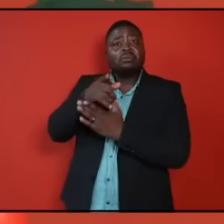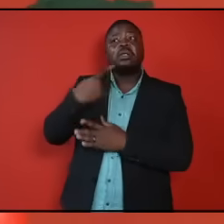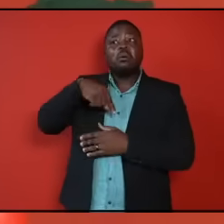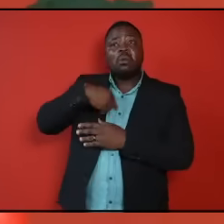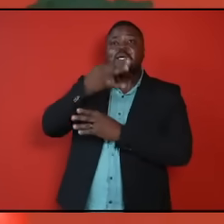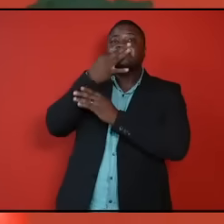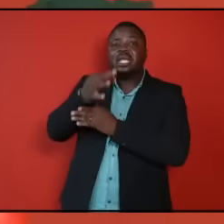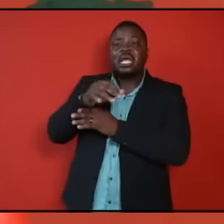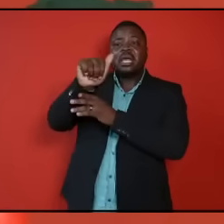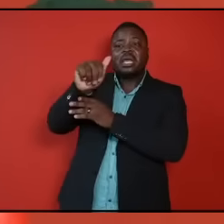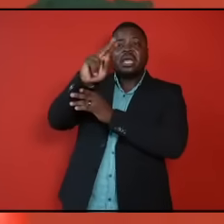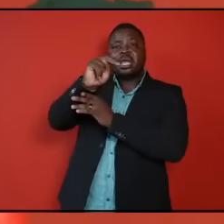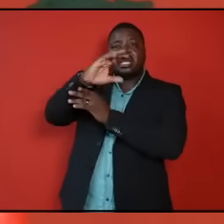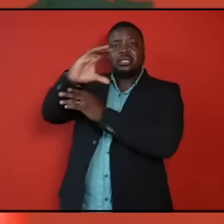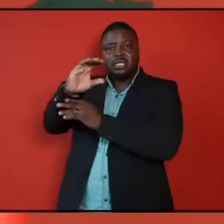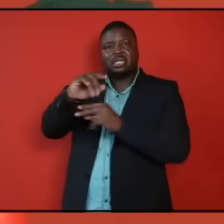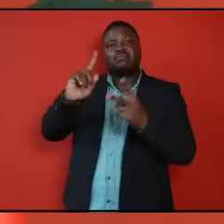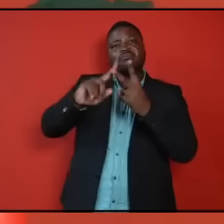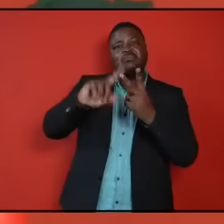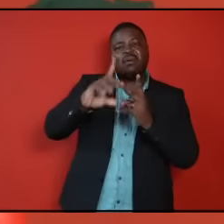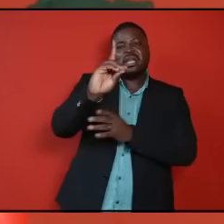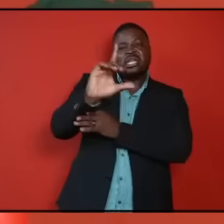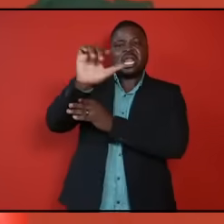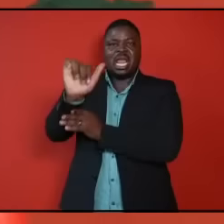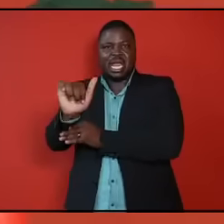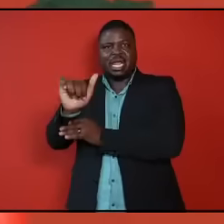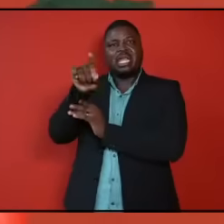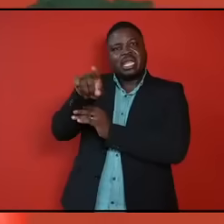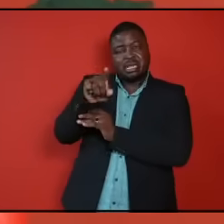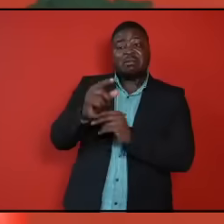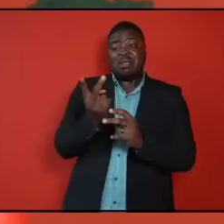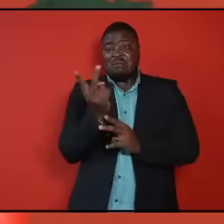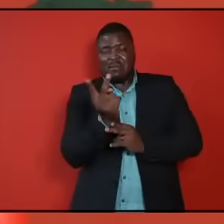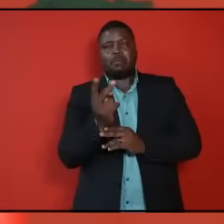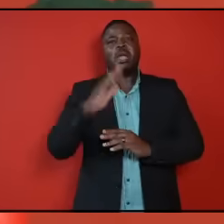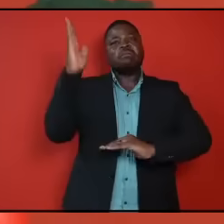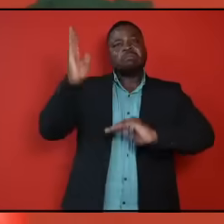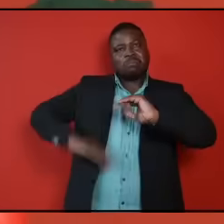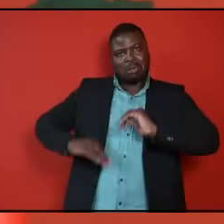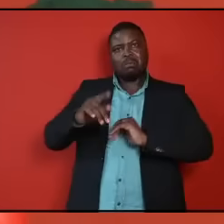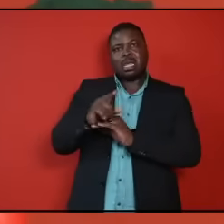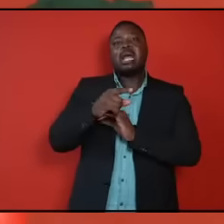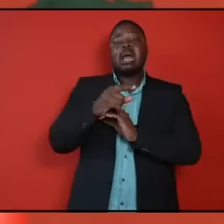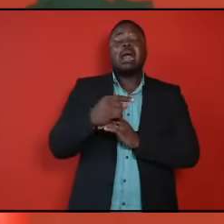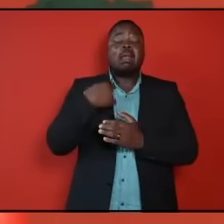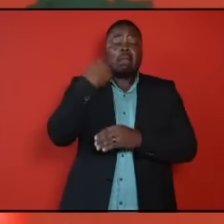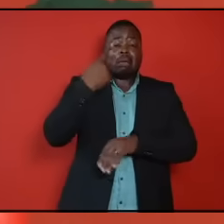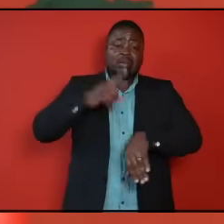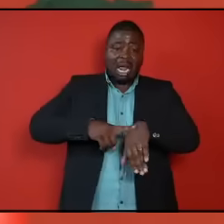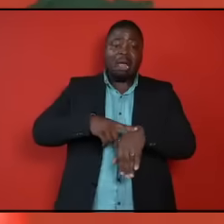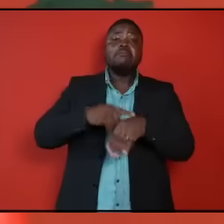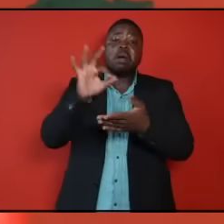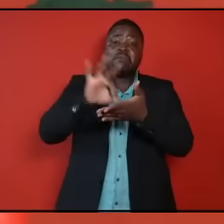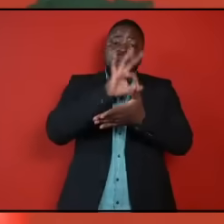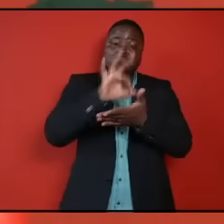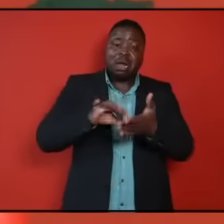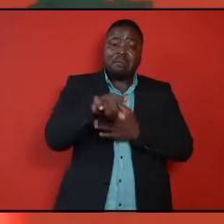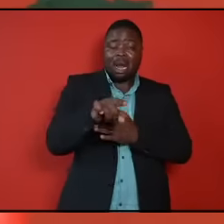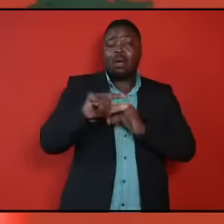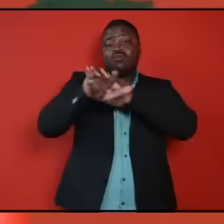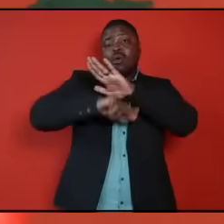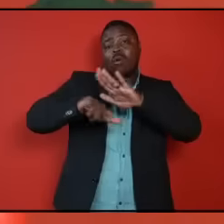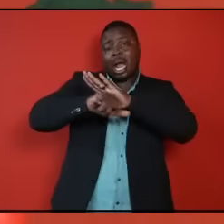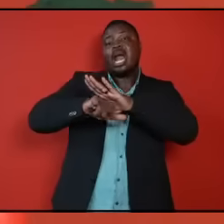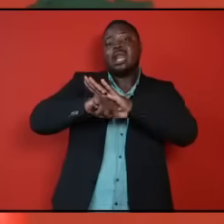the DA, and they must both collectively be punished in the next local government elections. Under the EFF